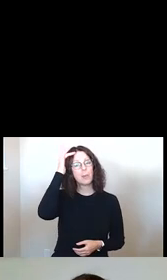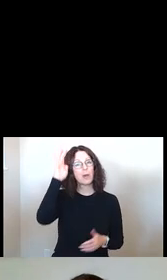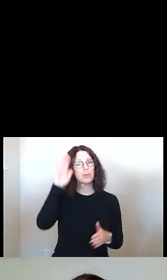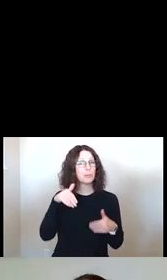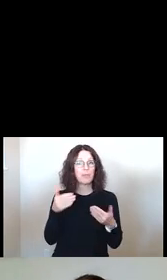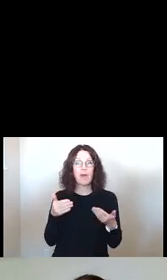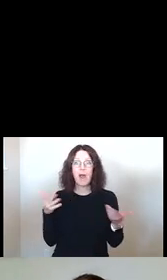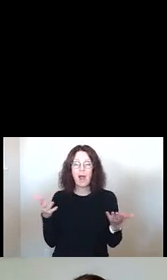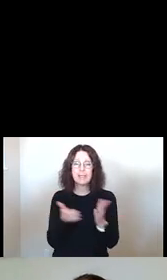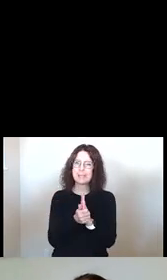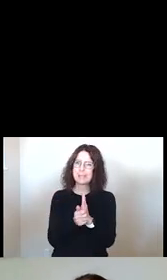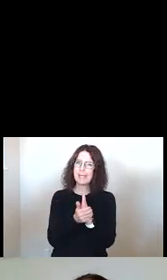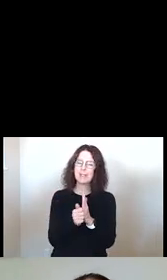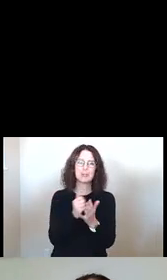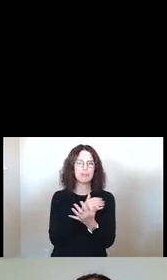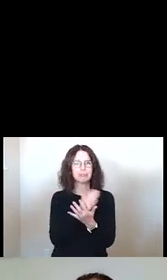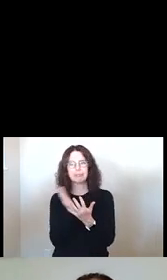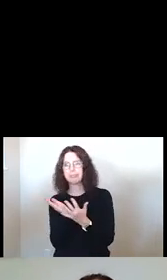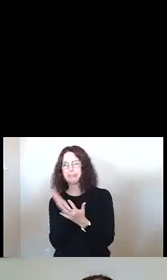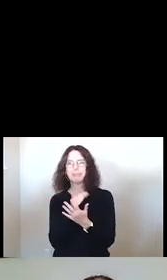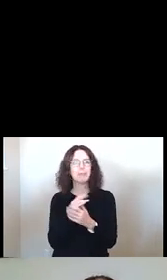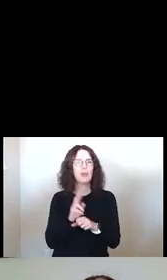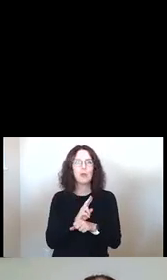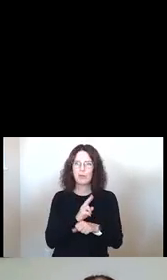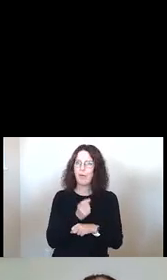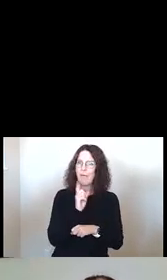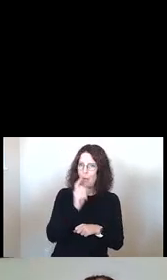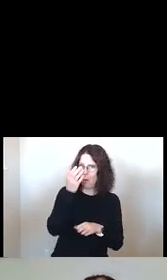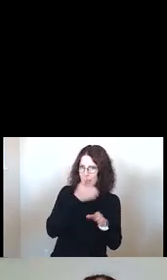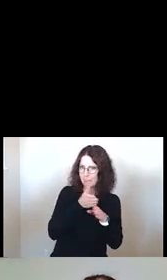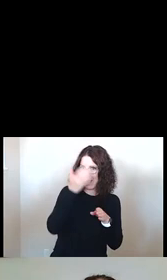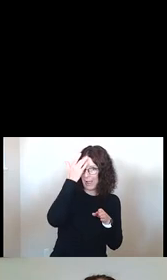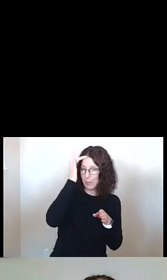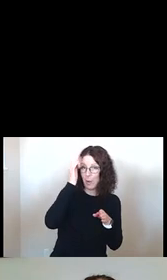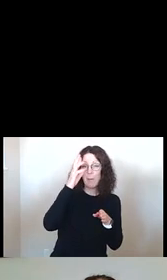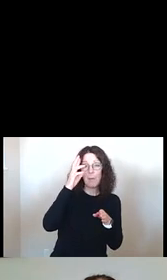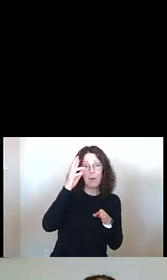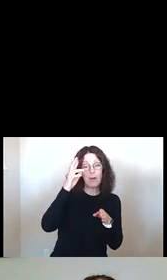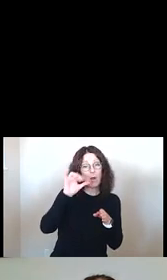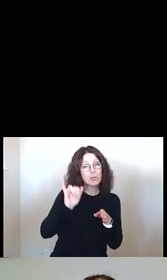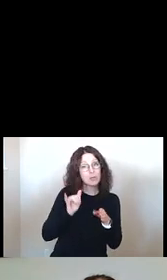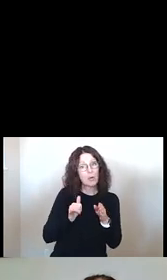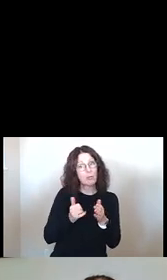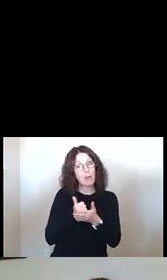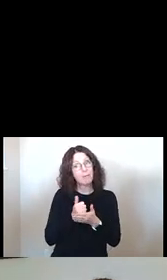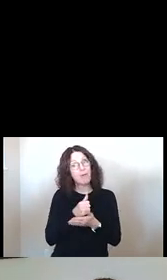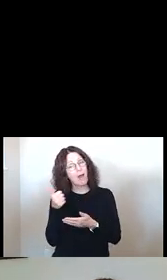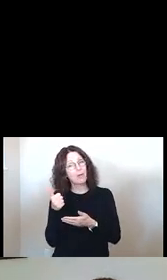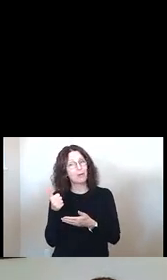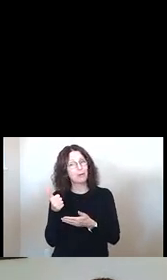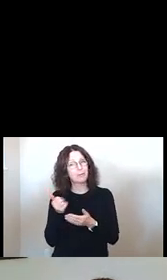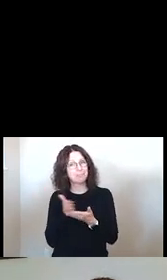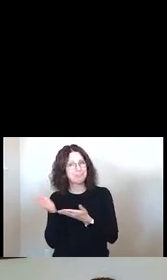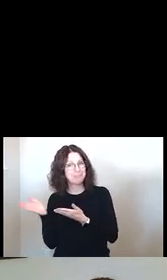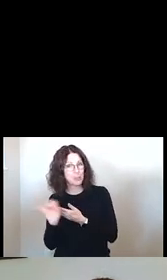skills that are useful in anthropology, but also beyond. And we basically, you